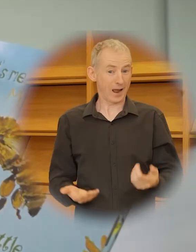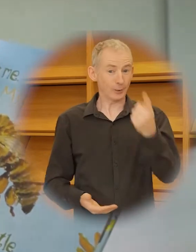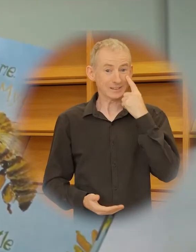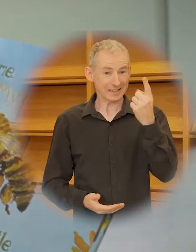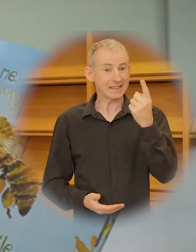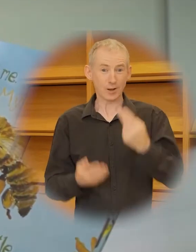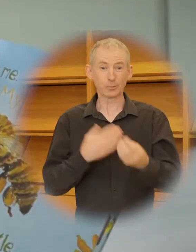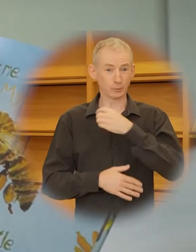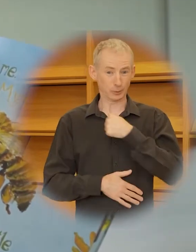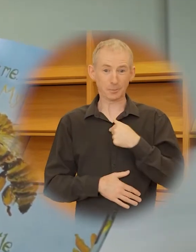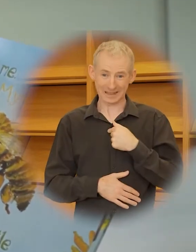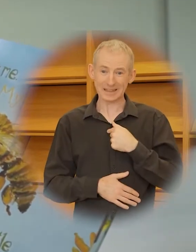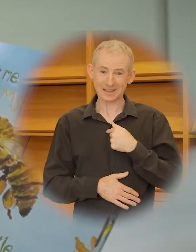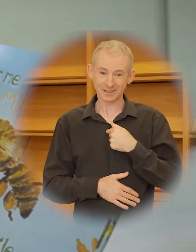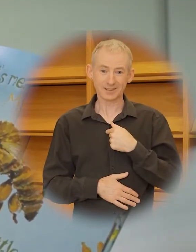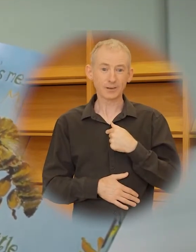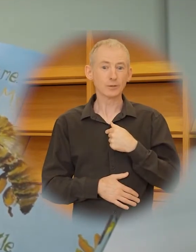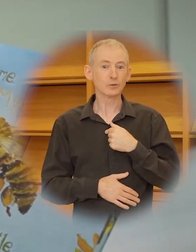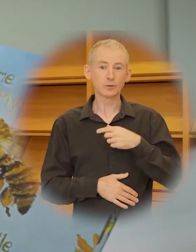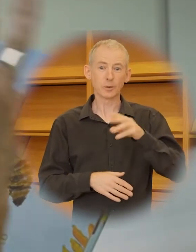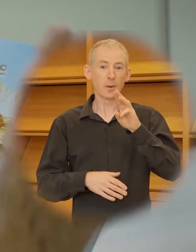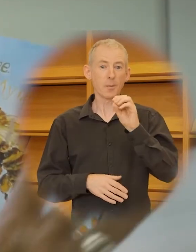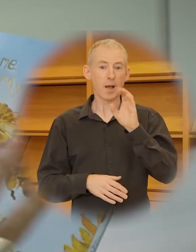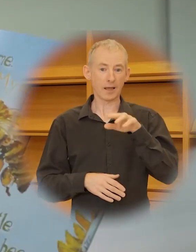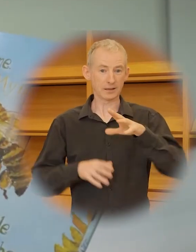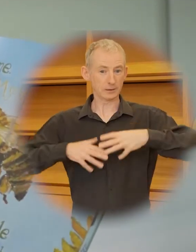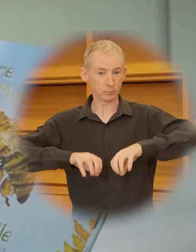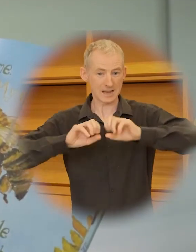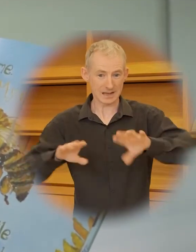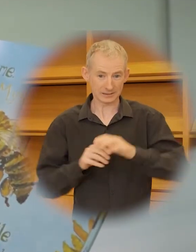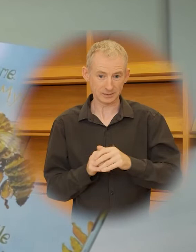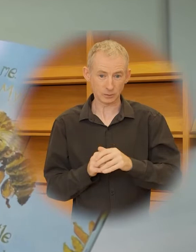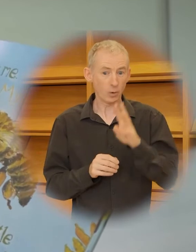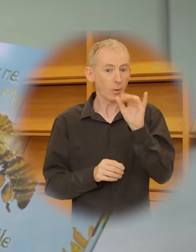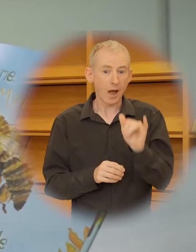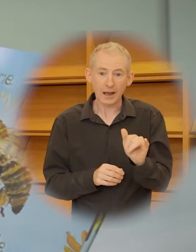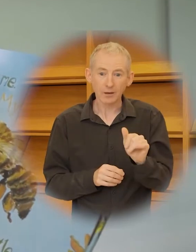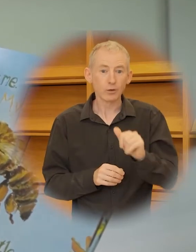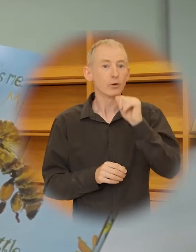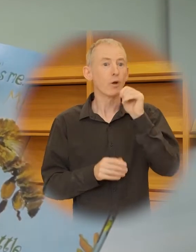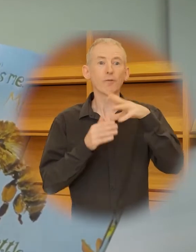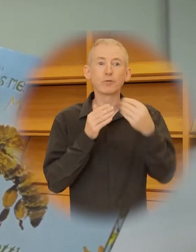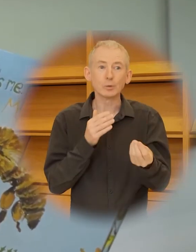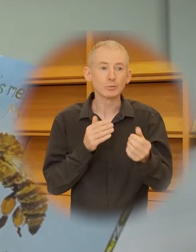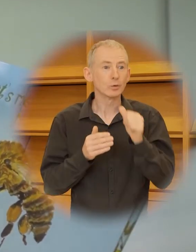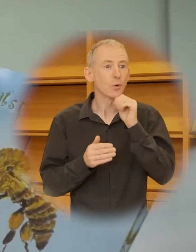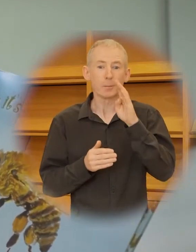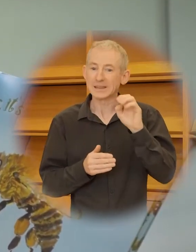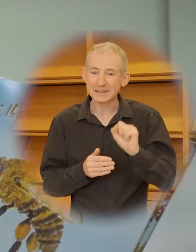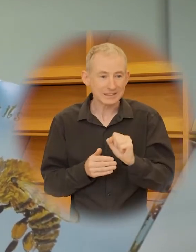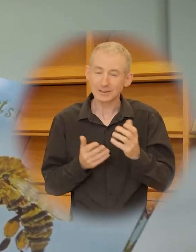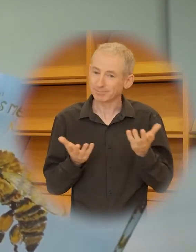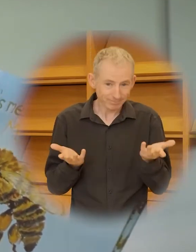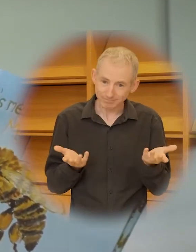So now you see, it's down to me to pollinate all these. You'll not have many fruits to